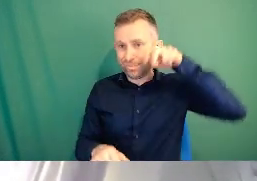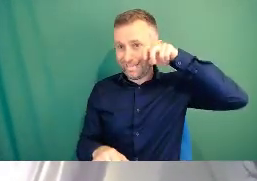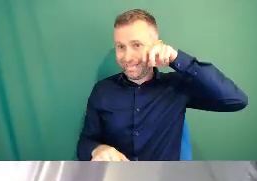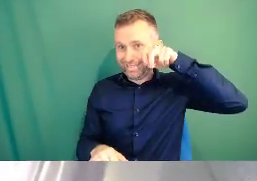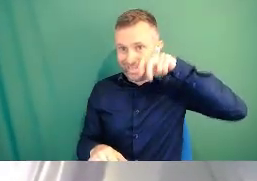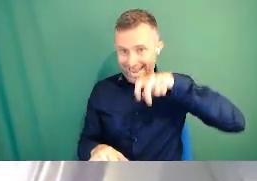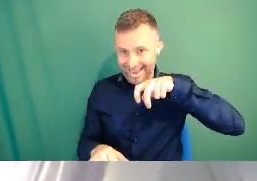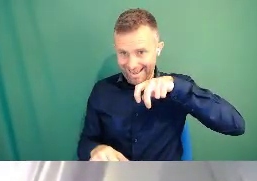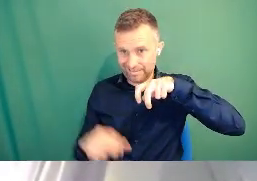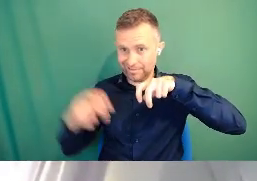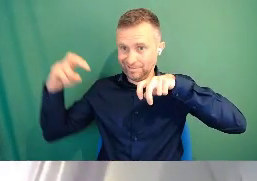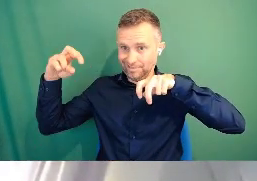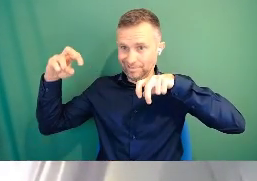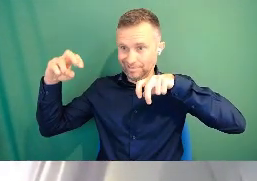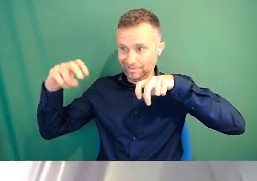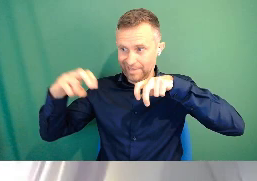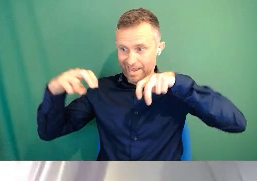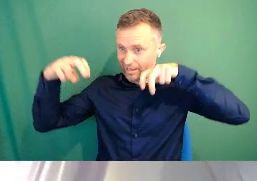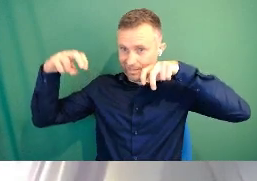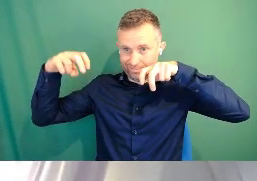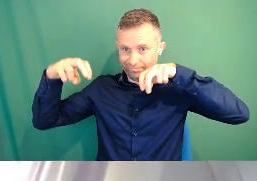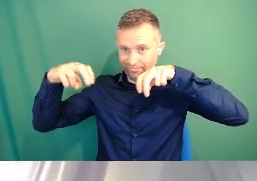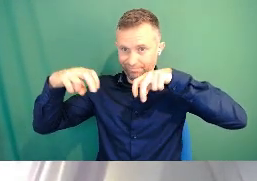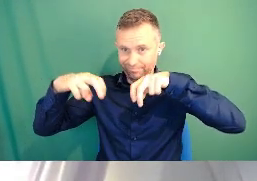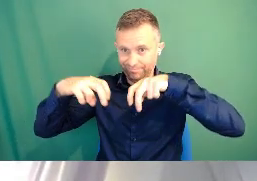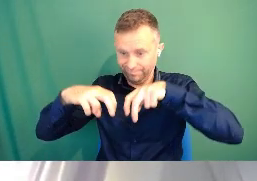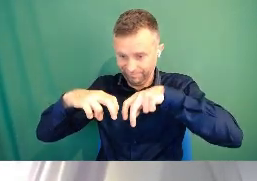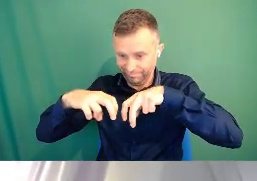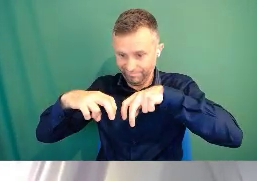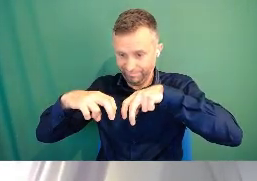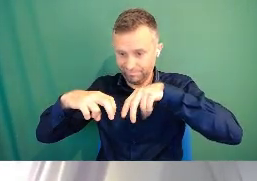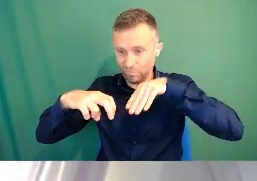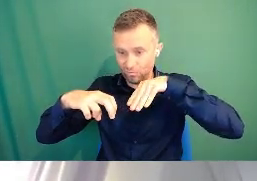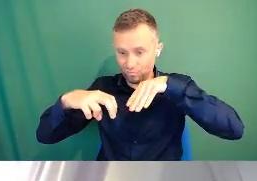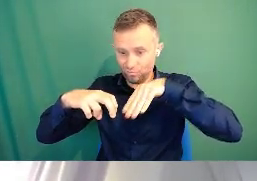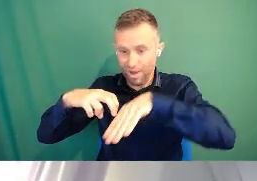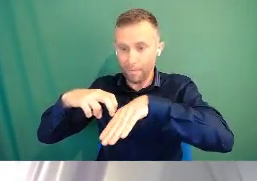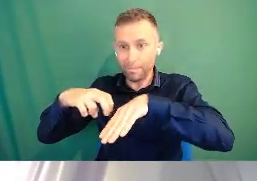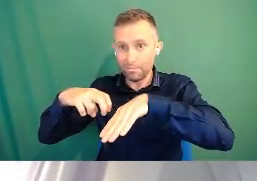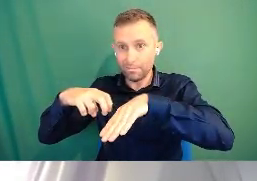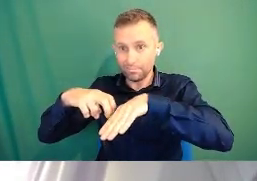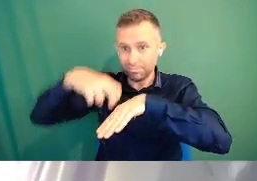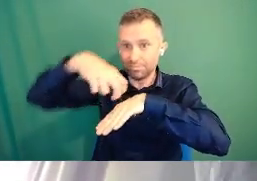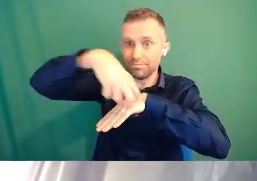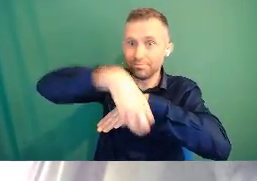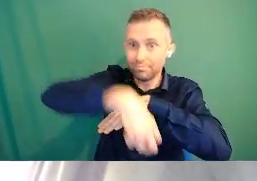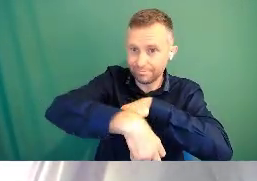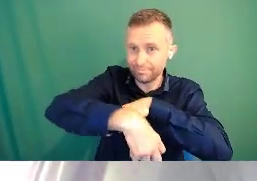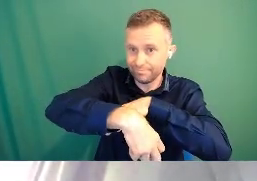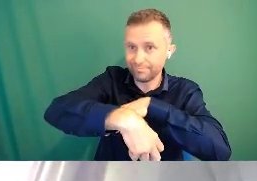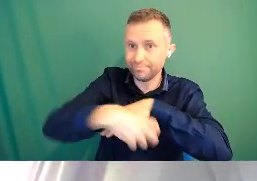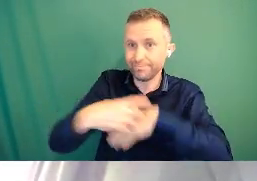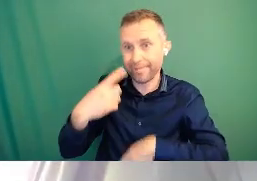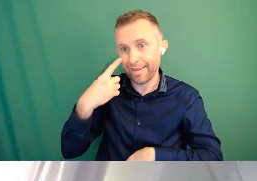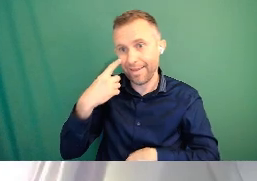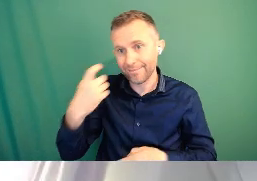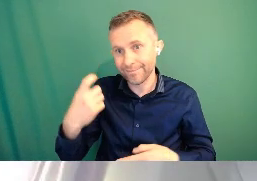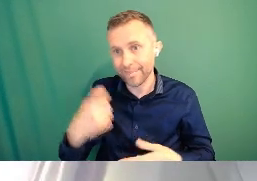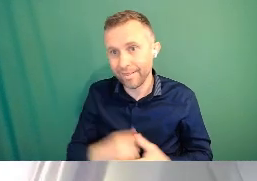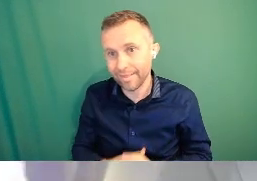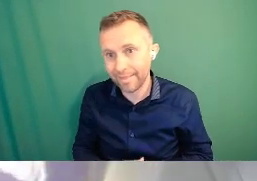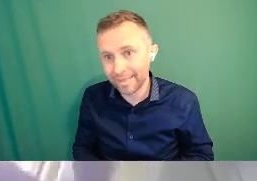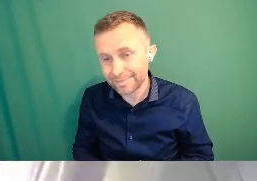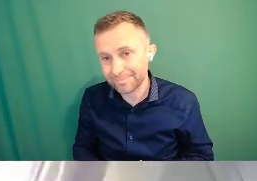Mostly because the steps of the tea room. I'm trying to describe this as well as I can. The steps of the tea